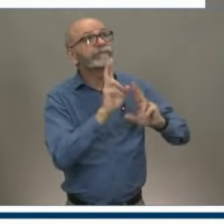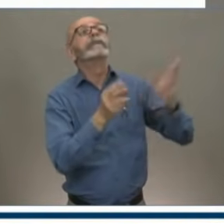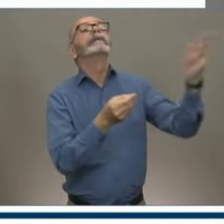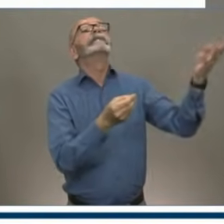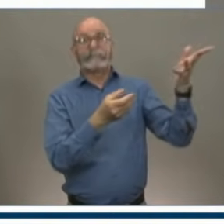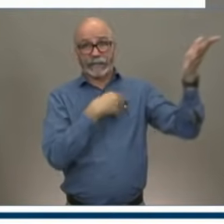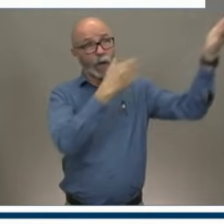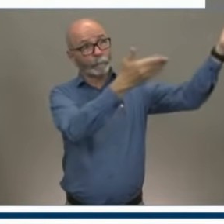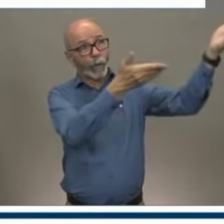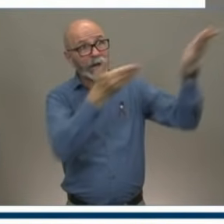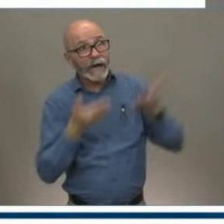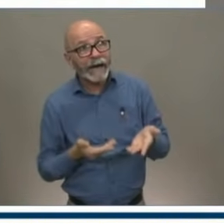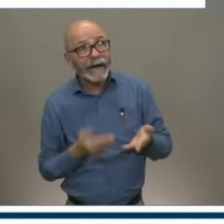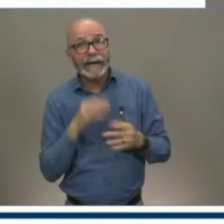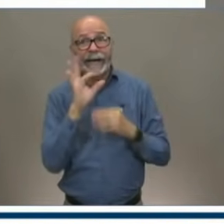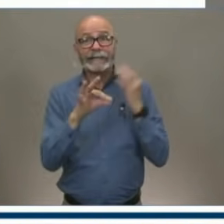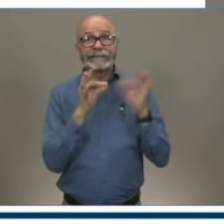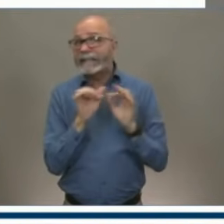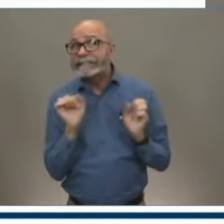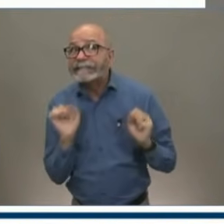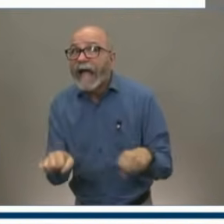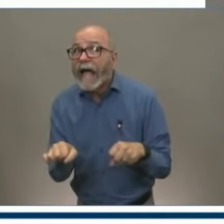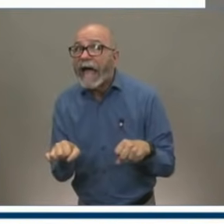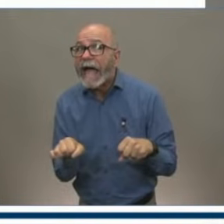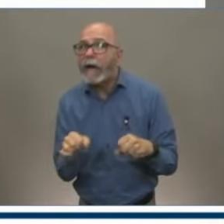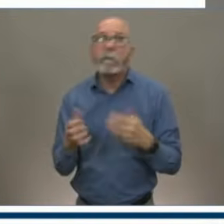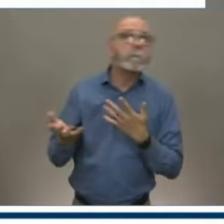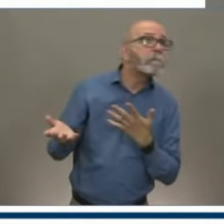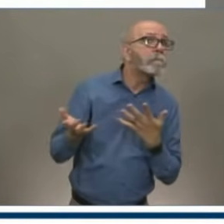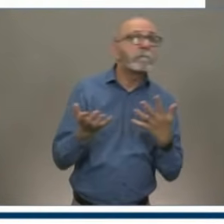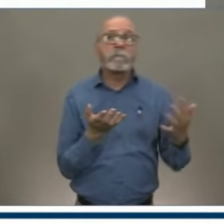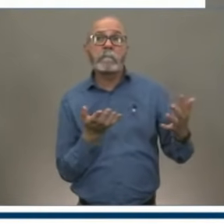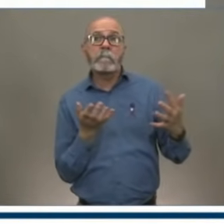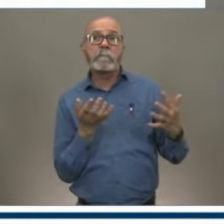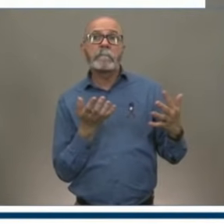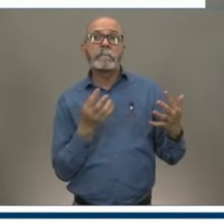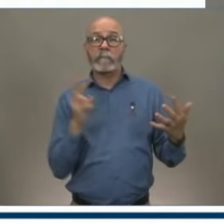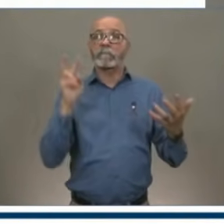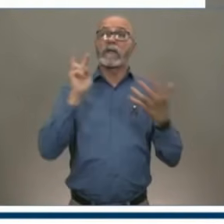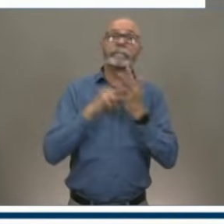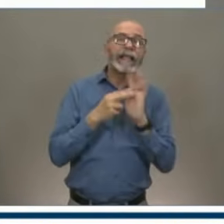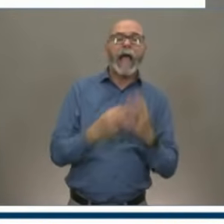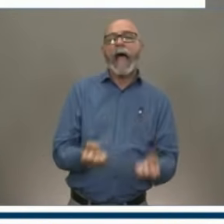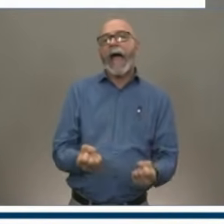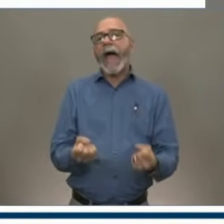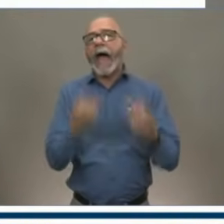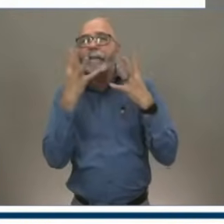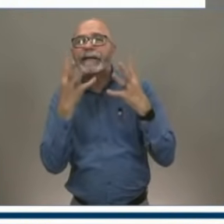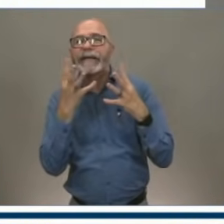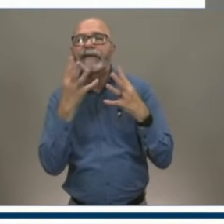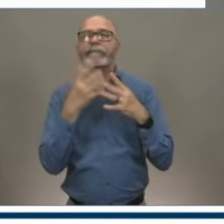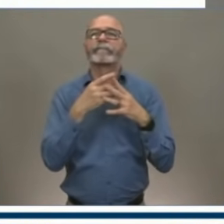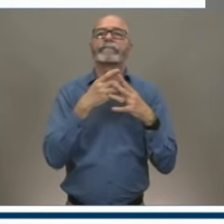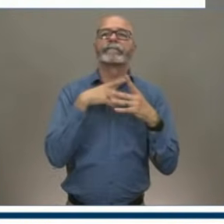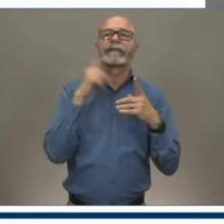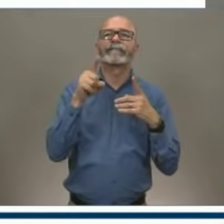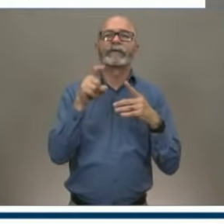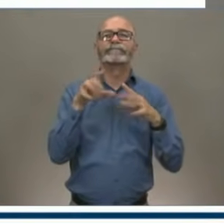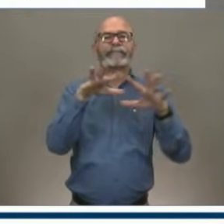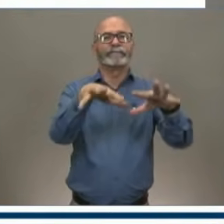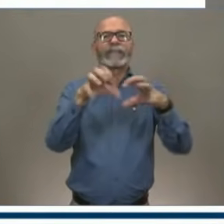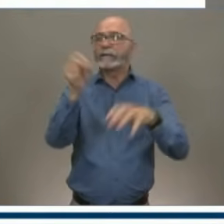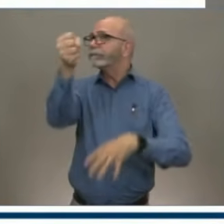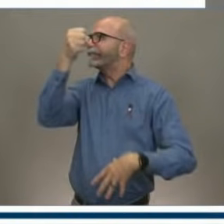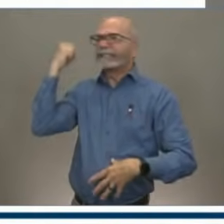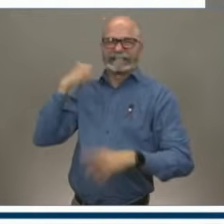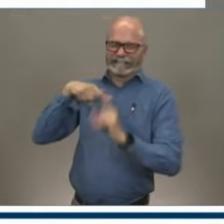soon as it becomes available. And this includes the capacity of having ultra-low temperature freezers for storage. The